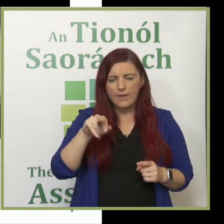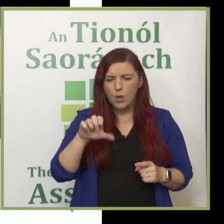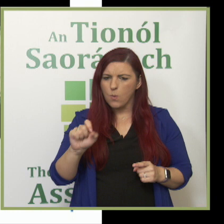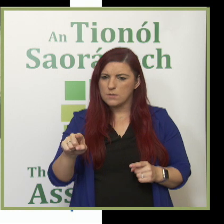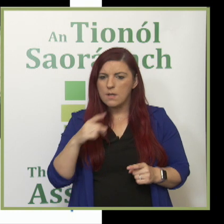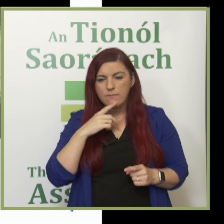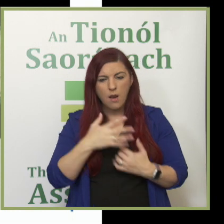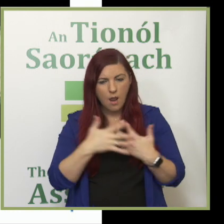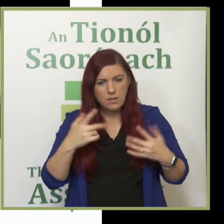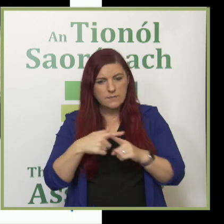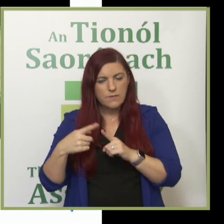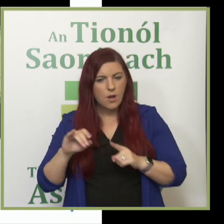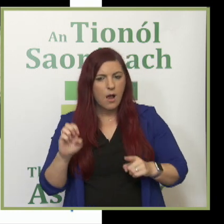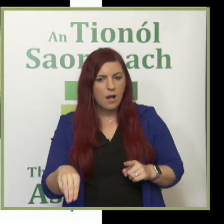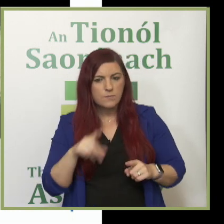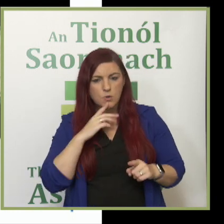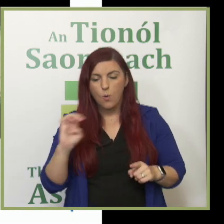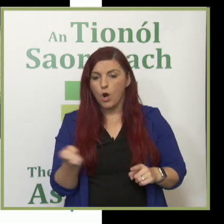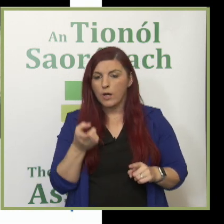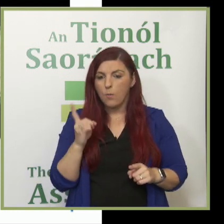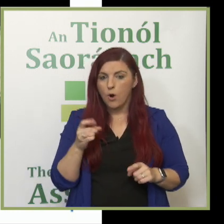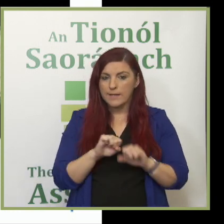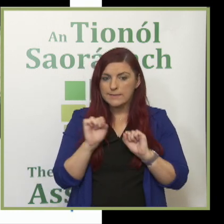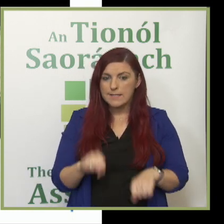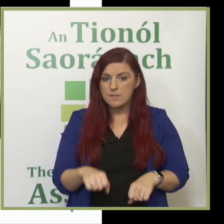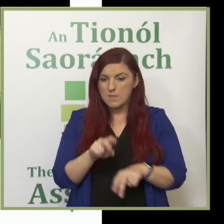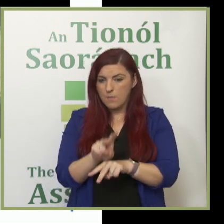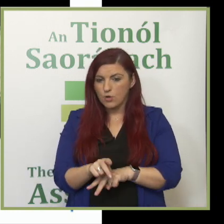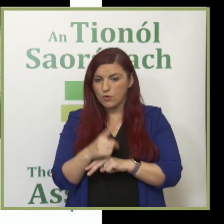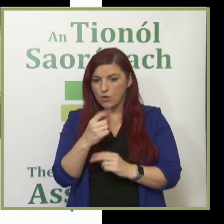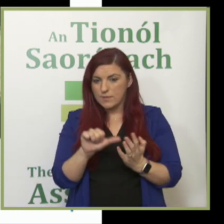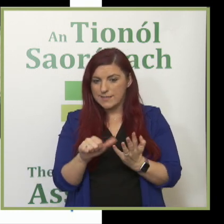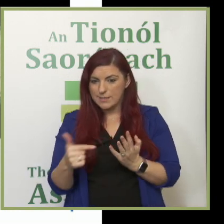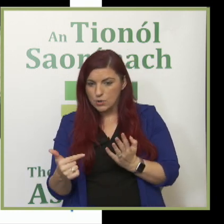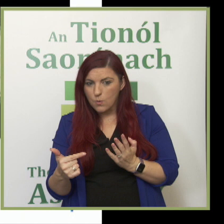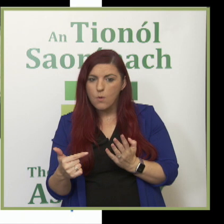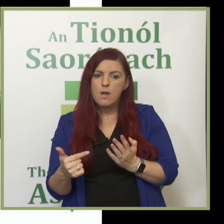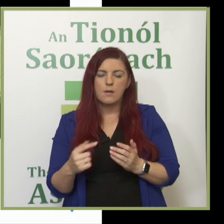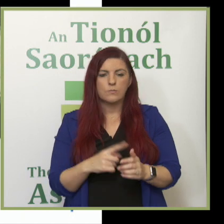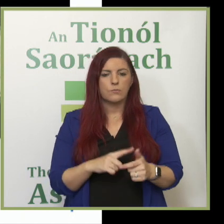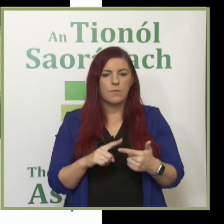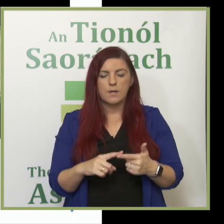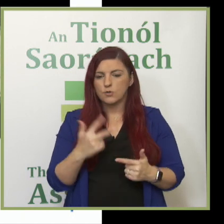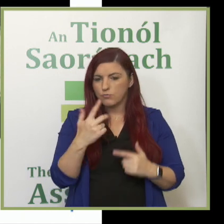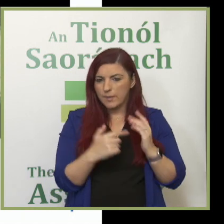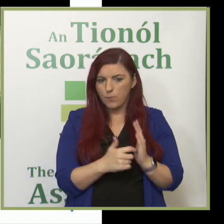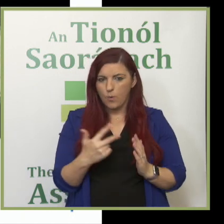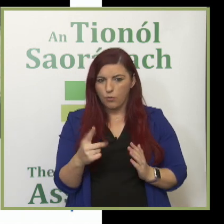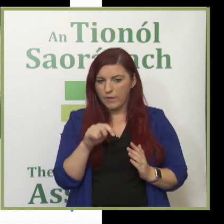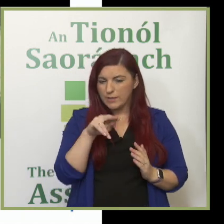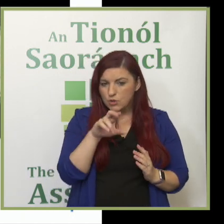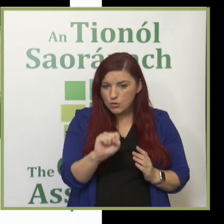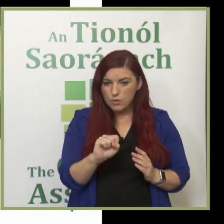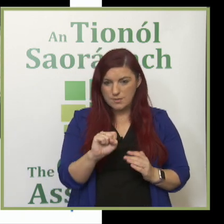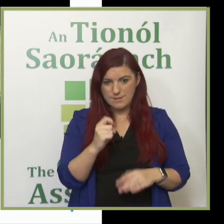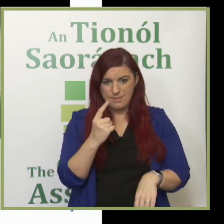now monitoring 162 of these, the second largest group after synthetic cannabinoids. There was about 3.3 tonnes of this material